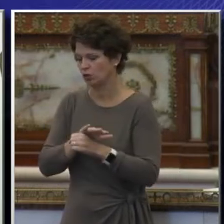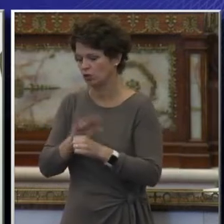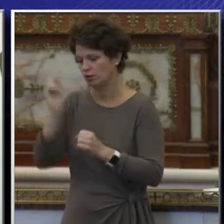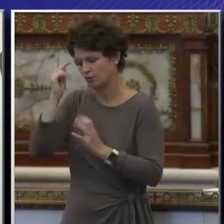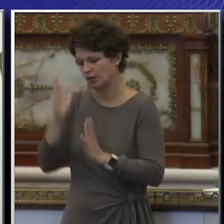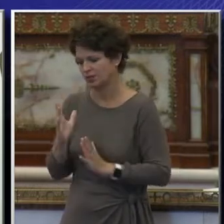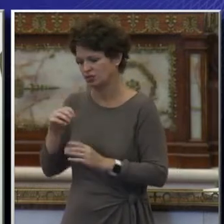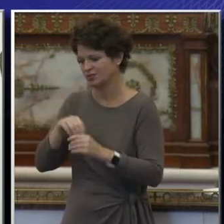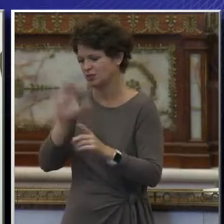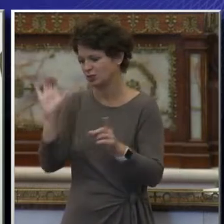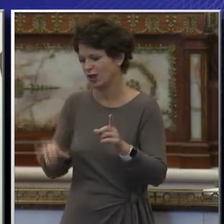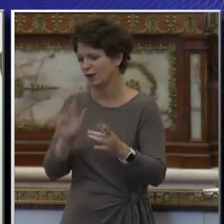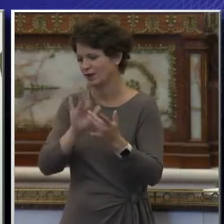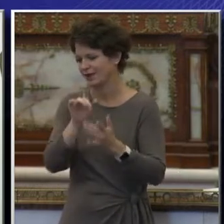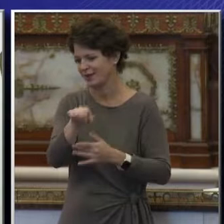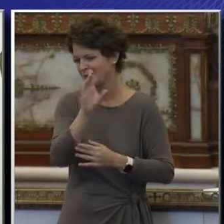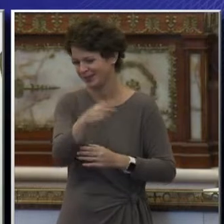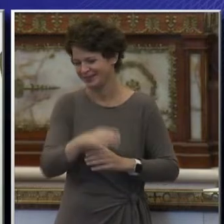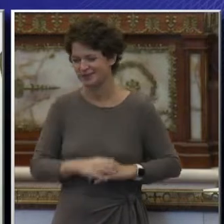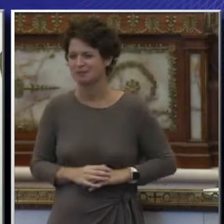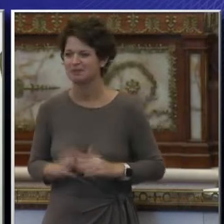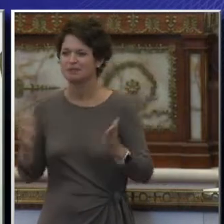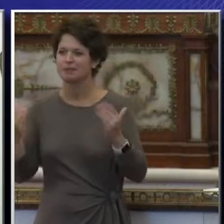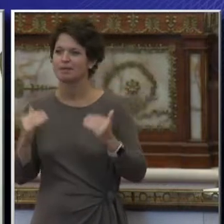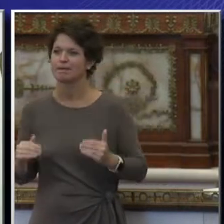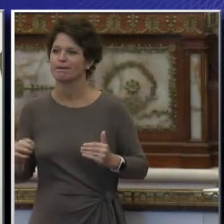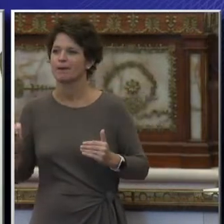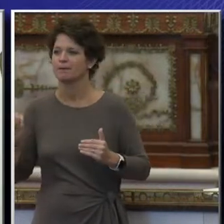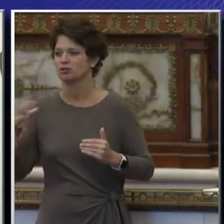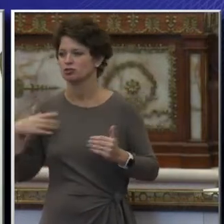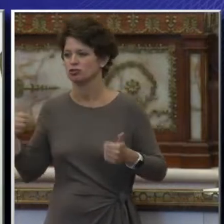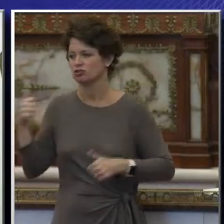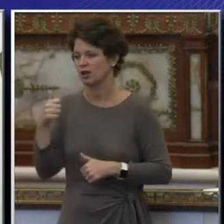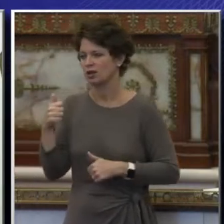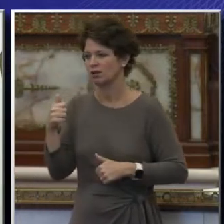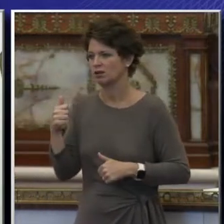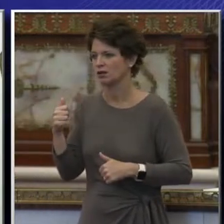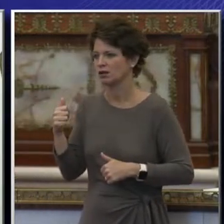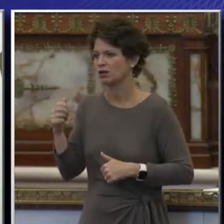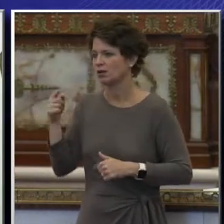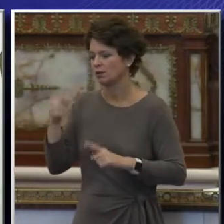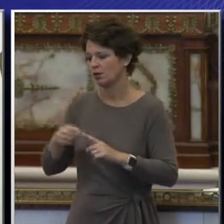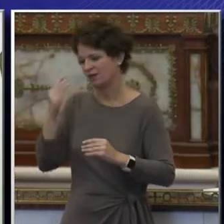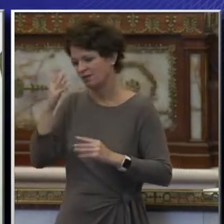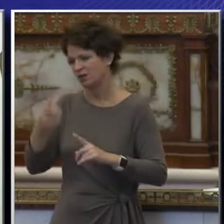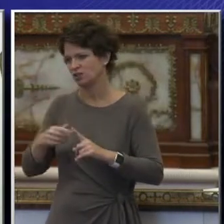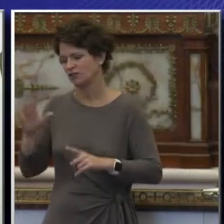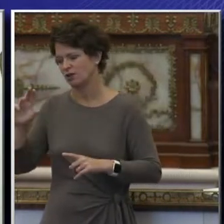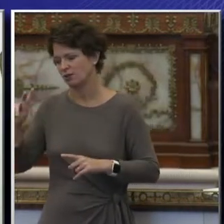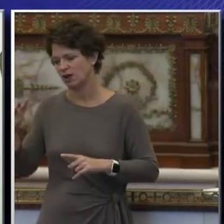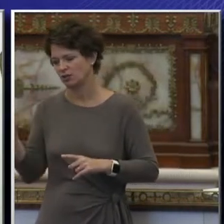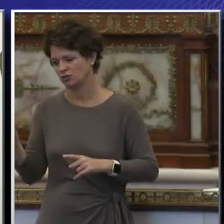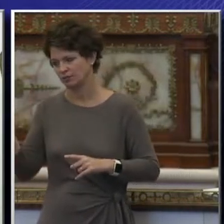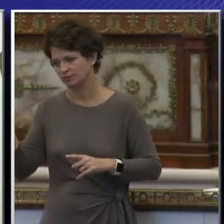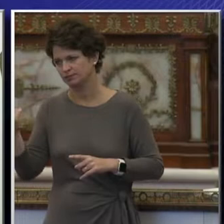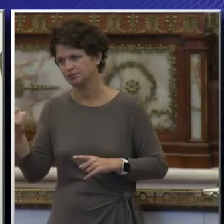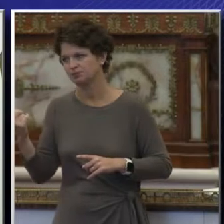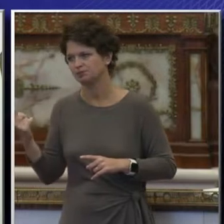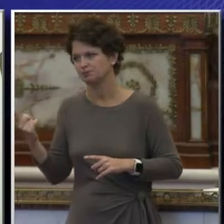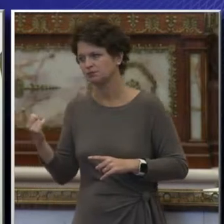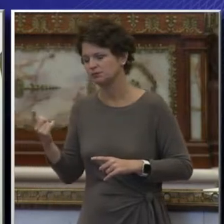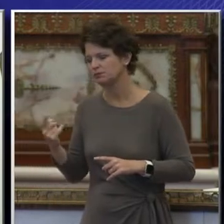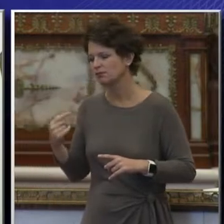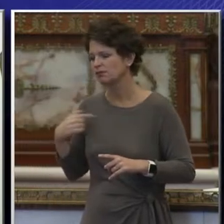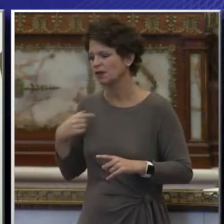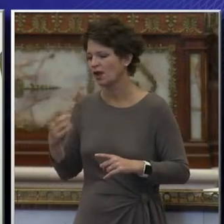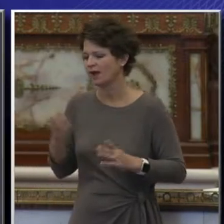in Chicago. With that, I'd like to recognize Councilmember. Oh, yes, point of information from Councilmember Johnson. Yeah, I just